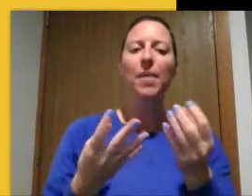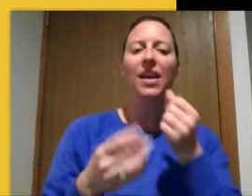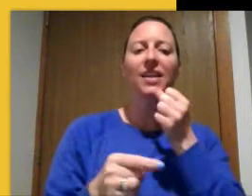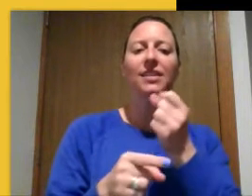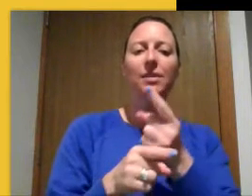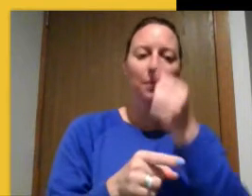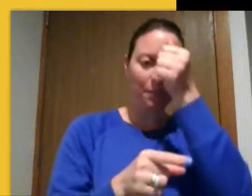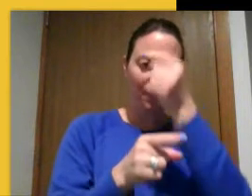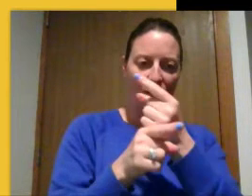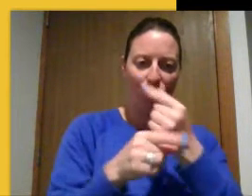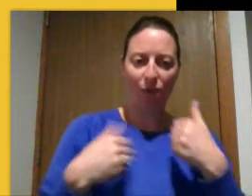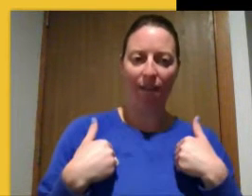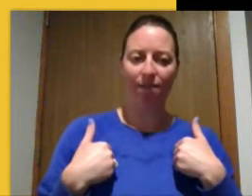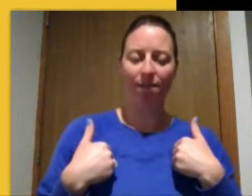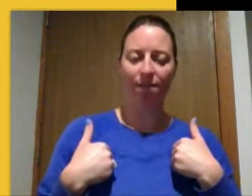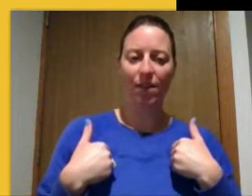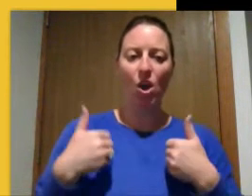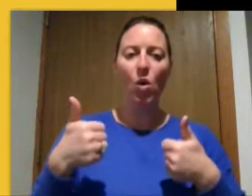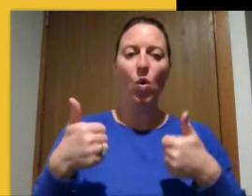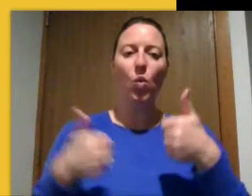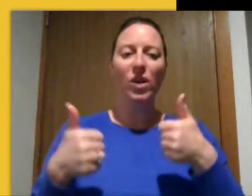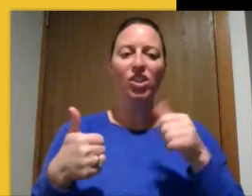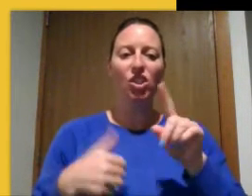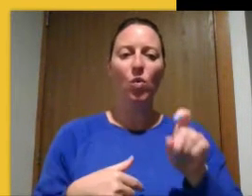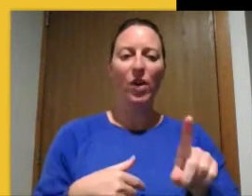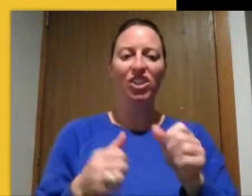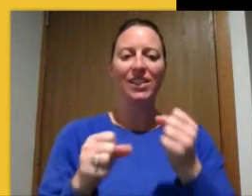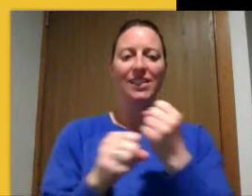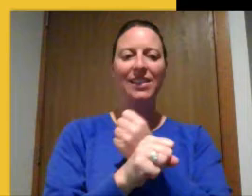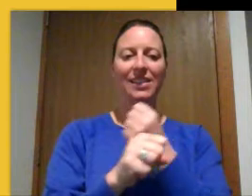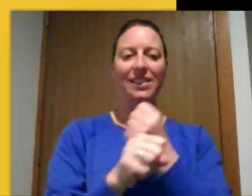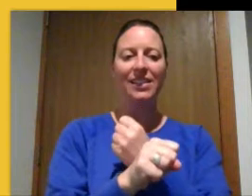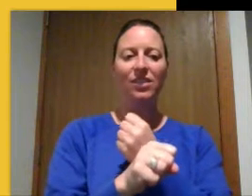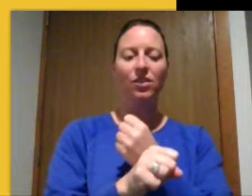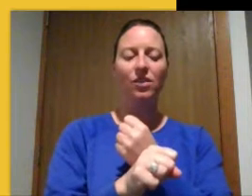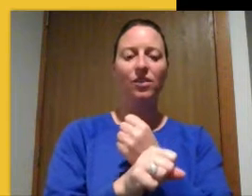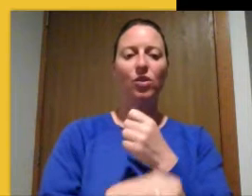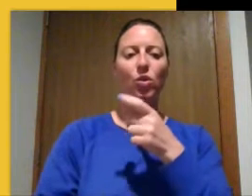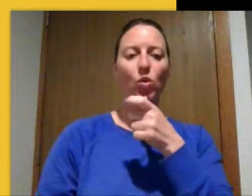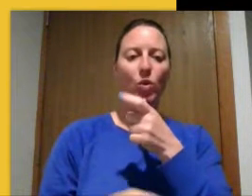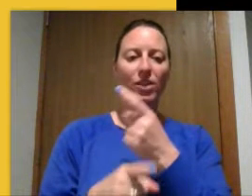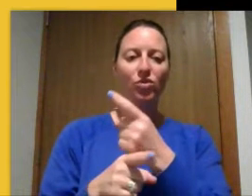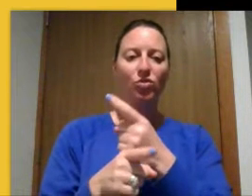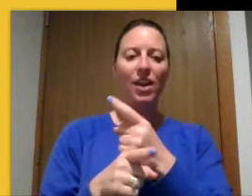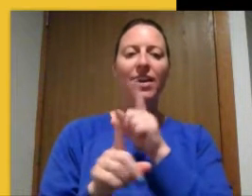have? Is this a statistical question? Who is correct?